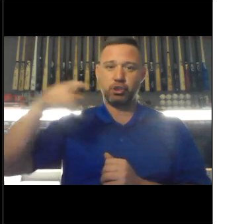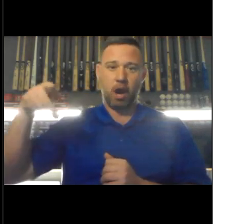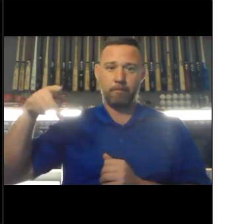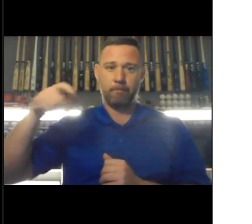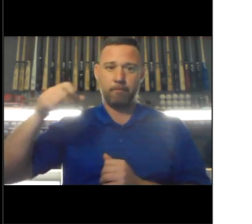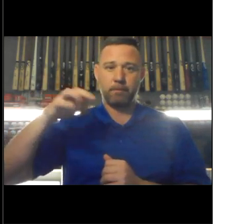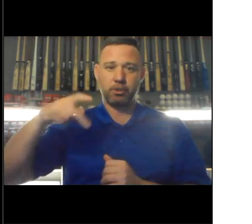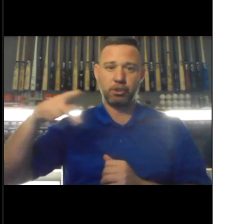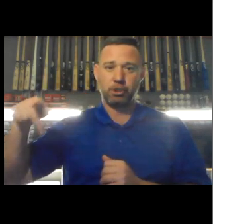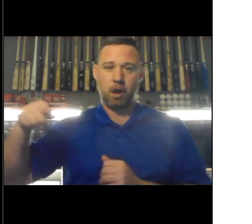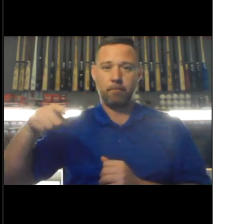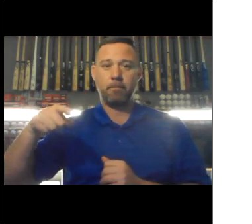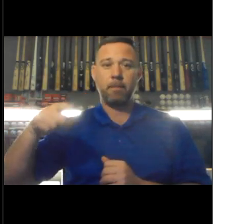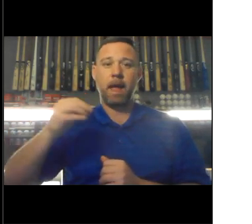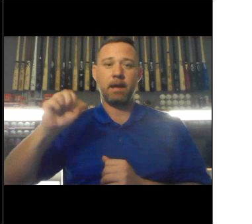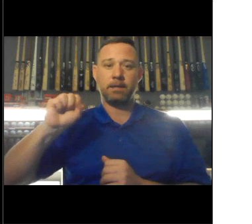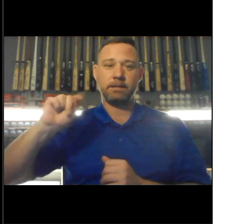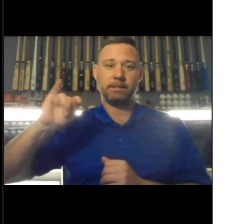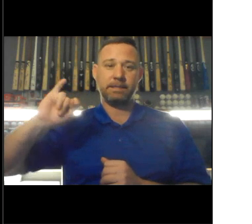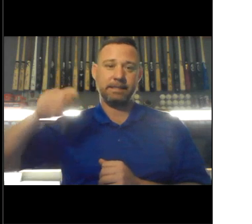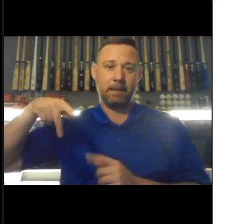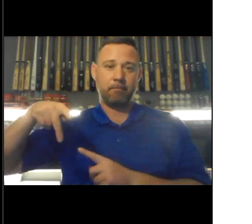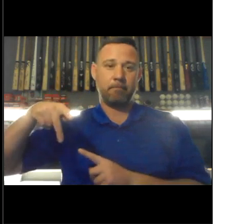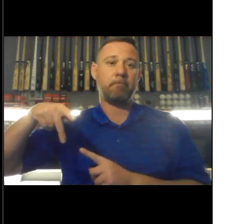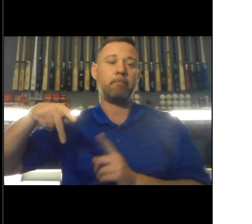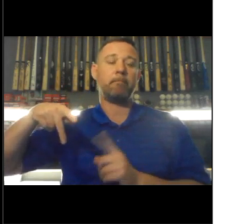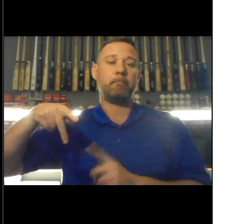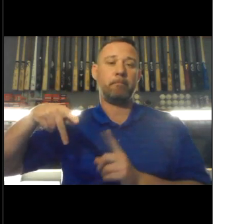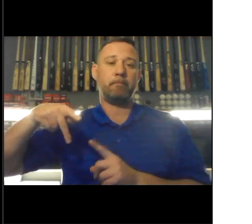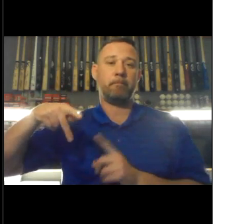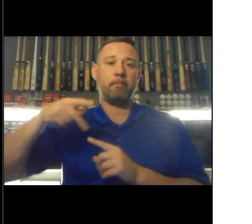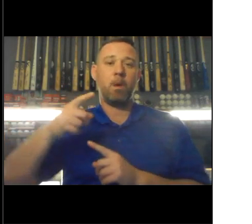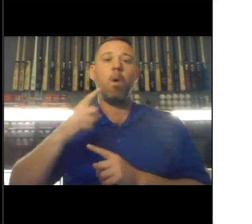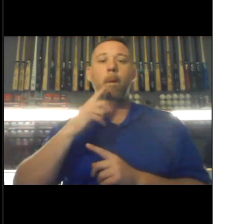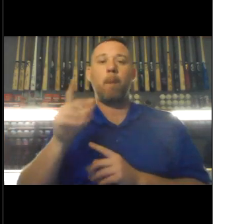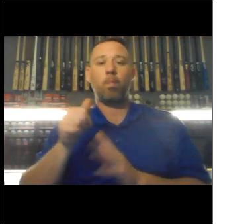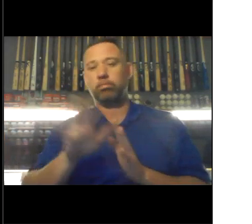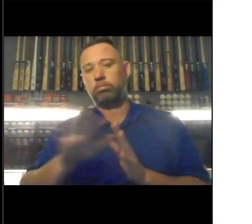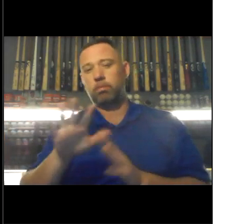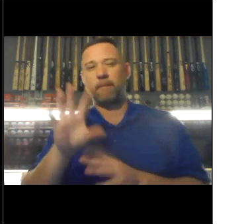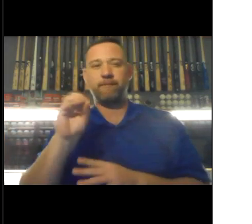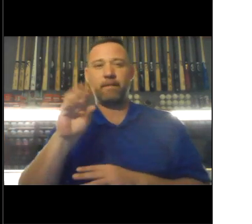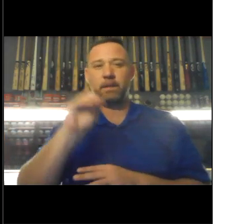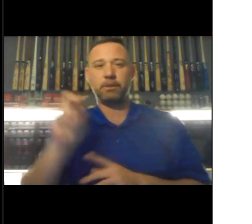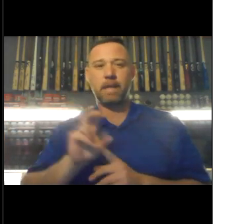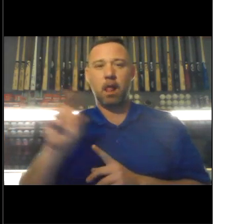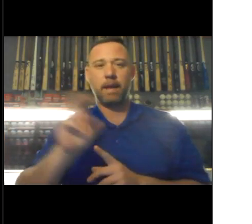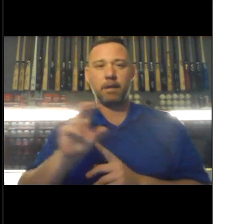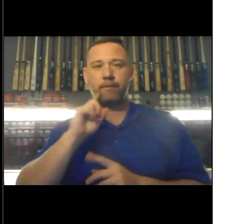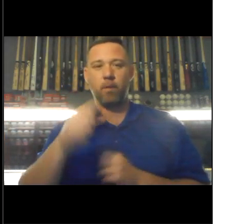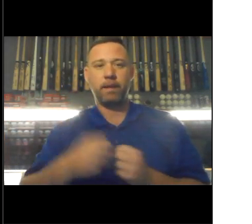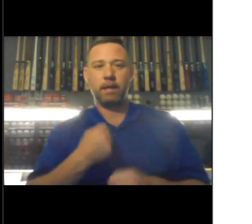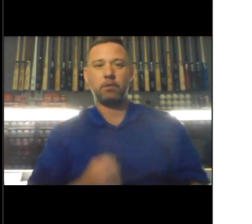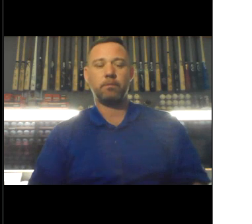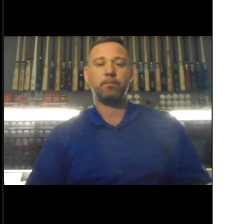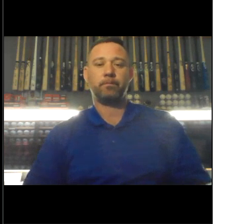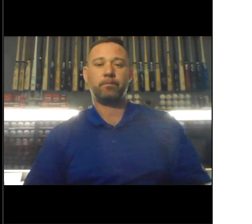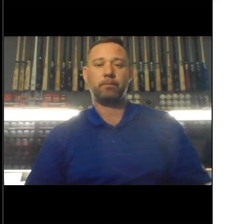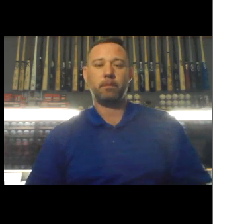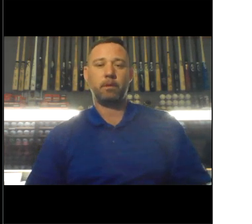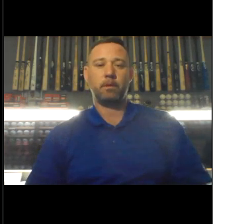Program, as well as the STIP, the State Transportation Improvement Program, both programs hover around 50% allocated through the fiscal year.